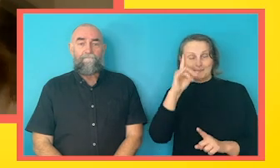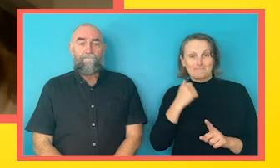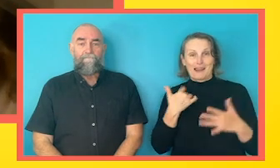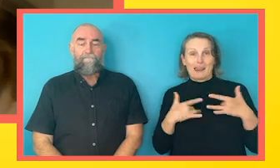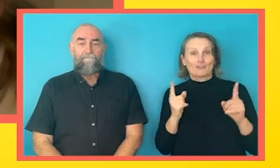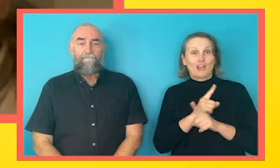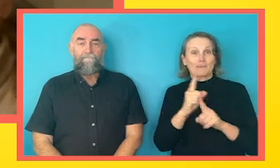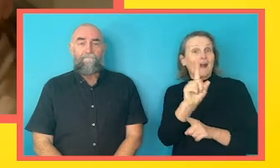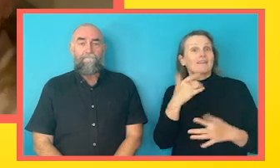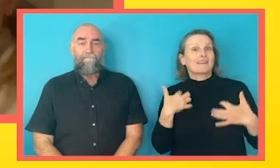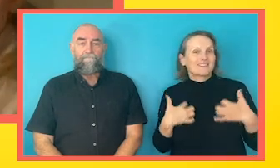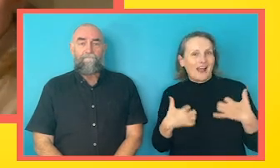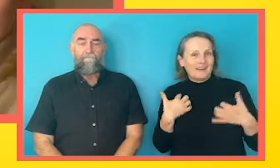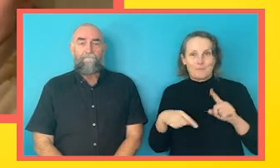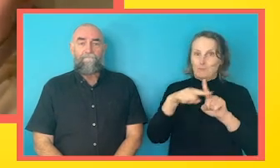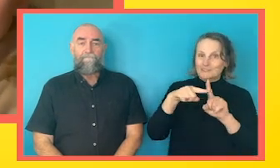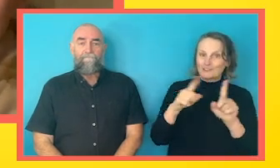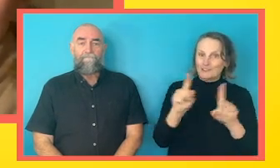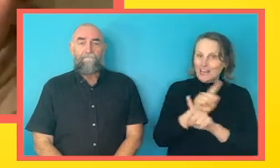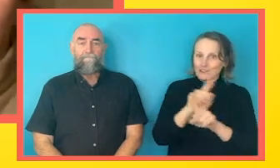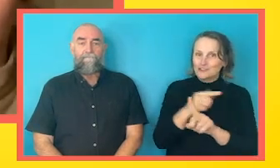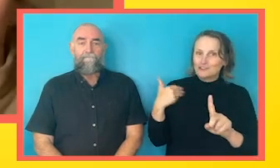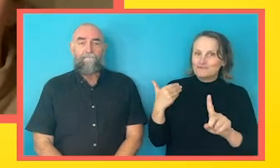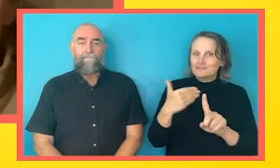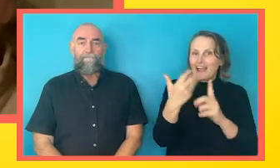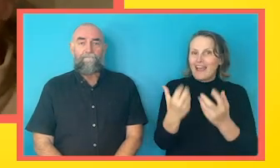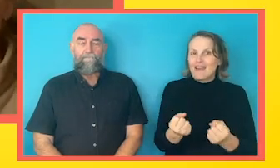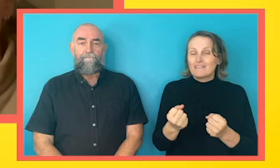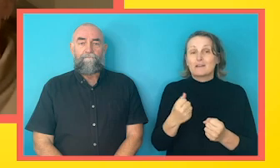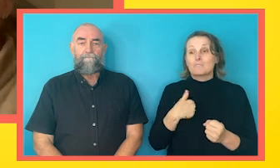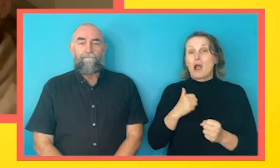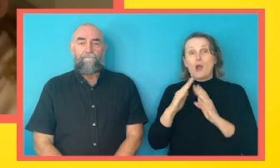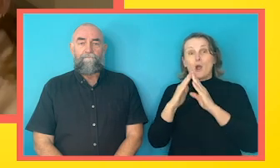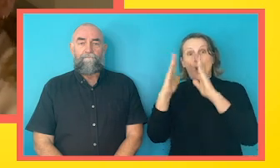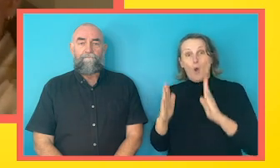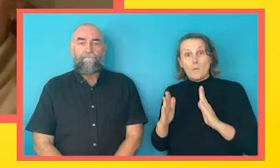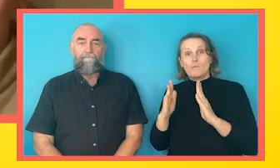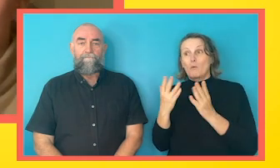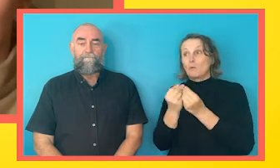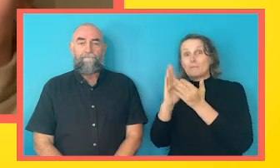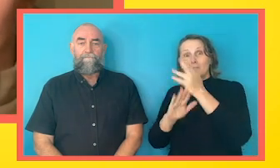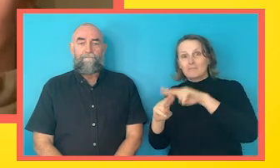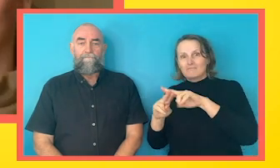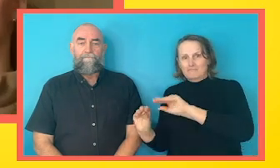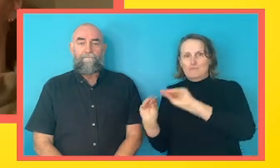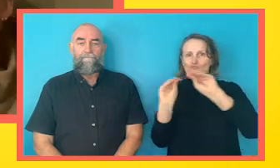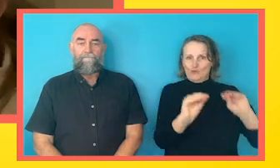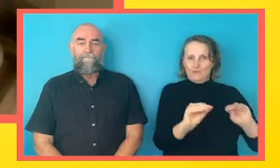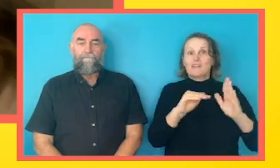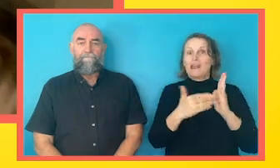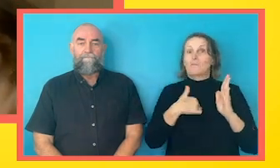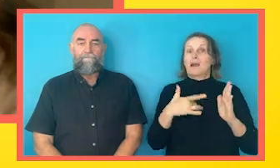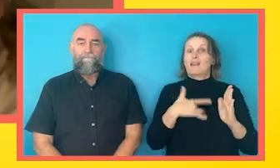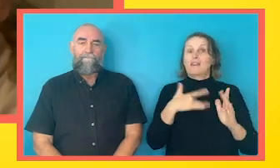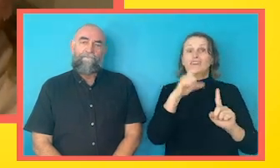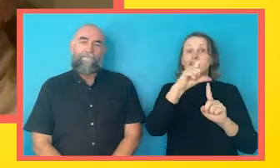but they're all very exciting and very positive changes. Moved out of home, so now I live at the AIS,